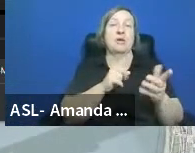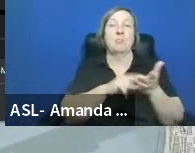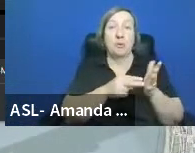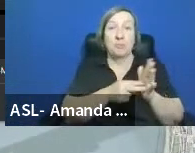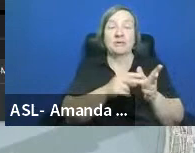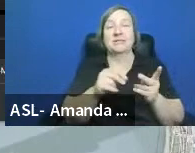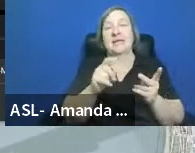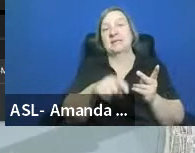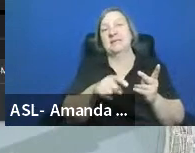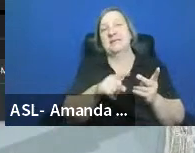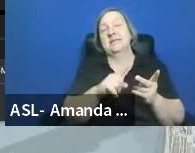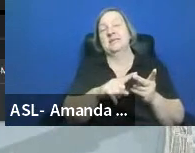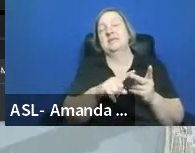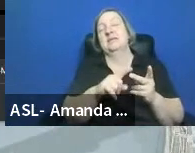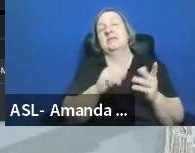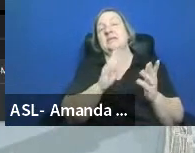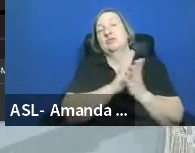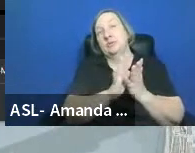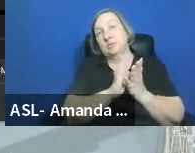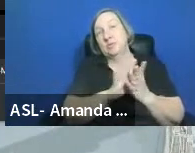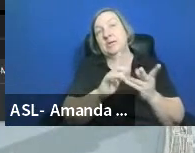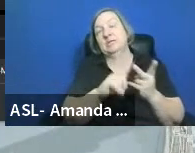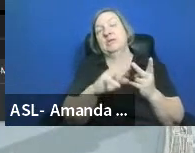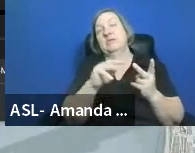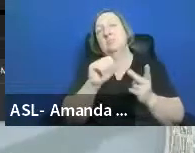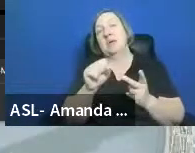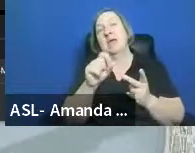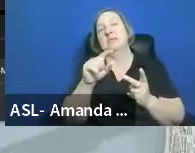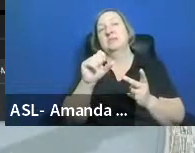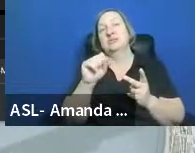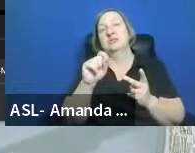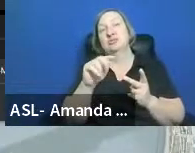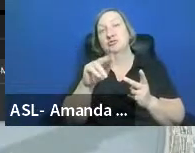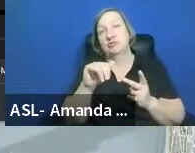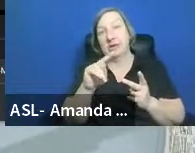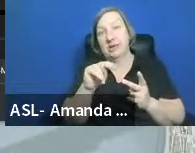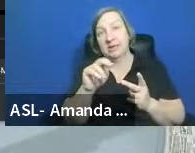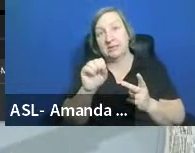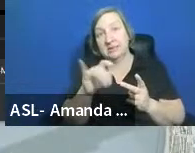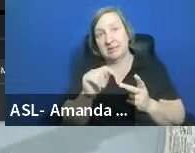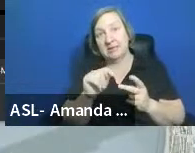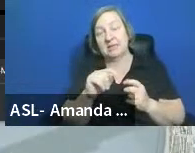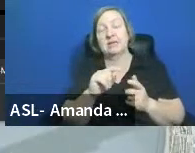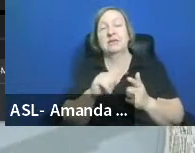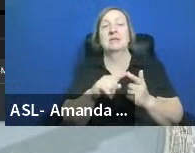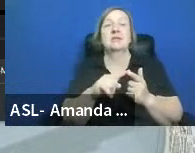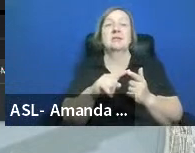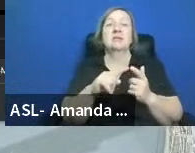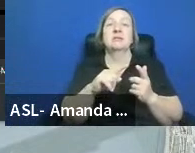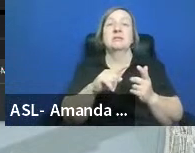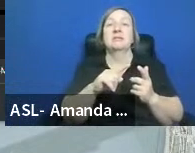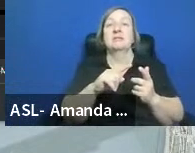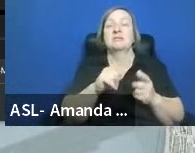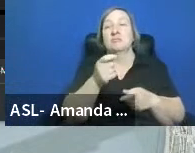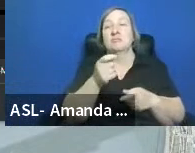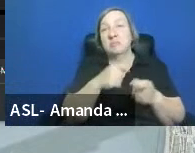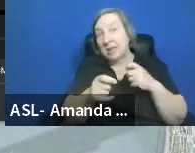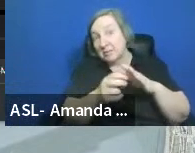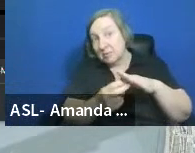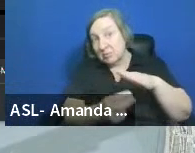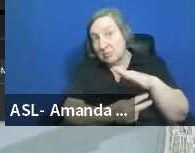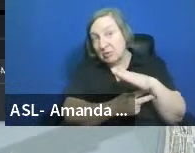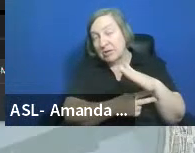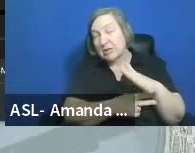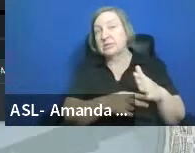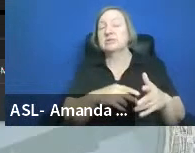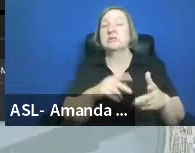active transportation, the mass transit, the seismic vulnerability with the replacement bridge. As Ray mentioned, all of the elements